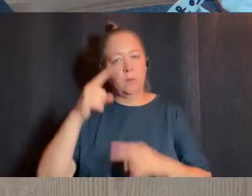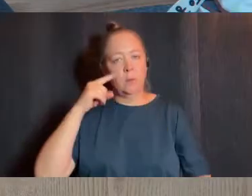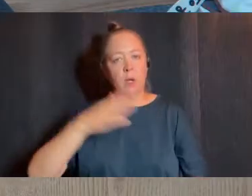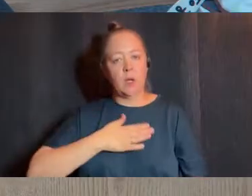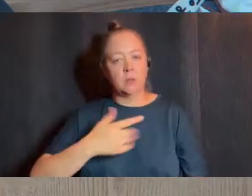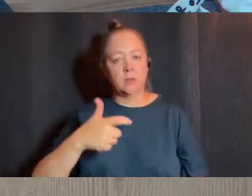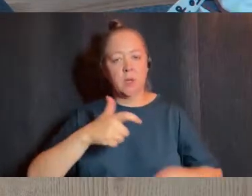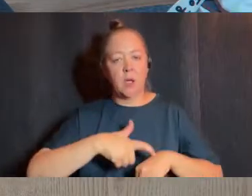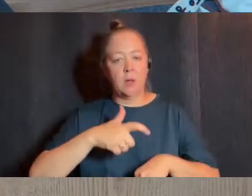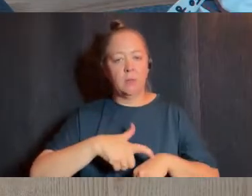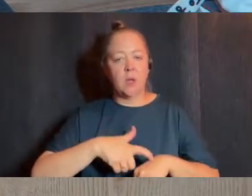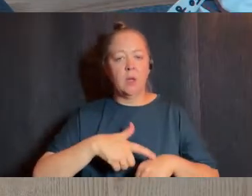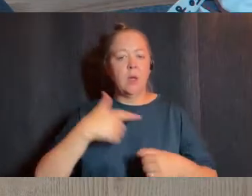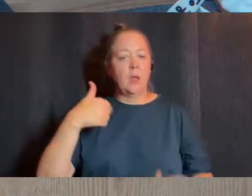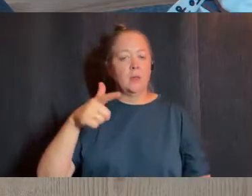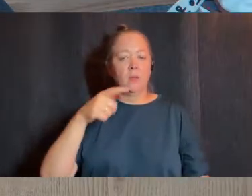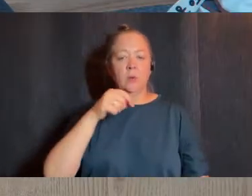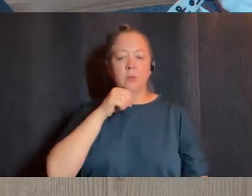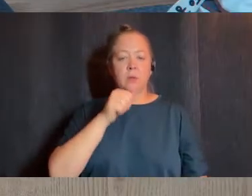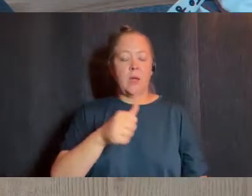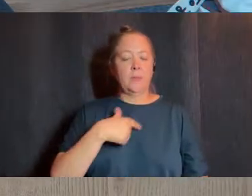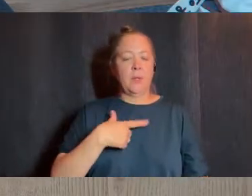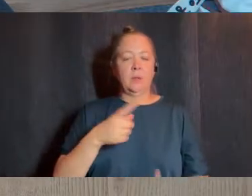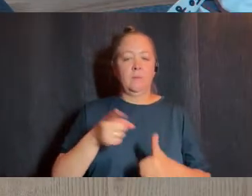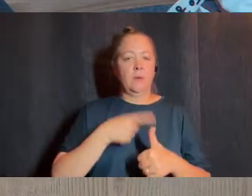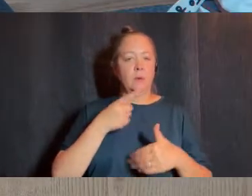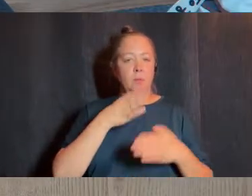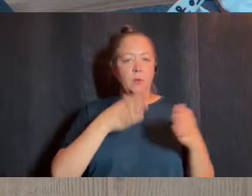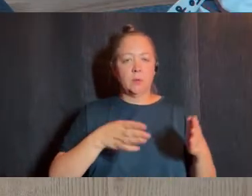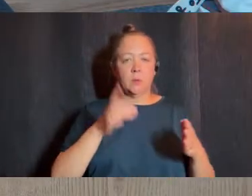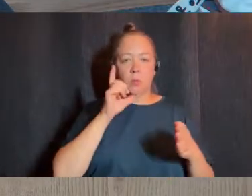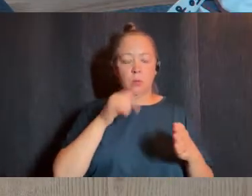this town to hold outside employment.